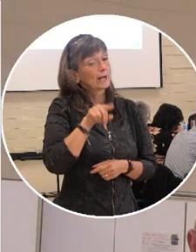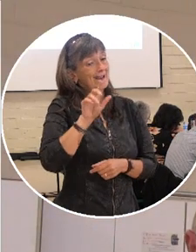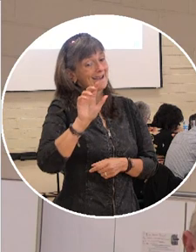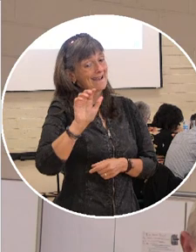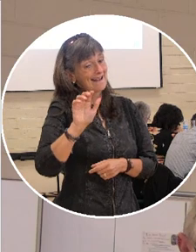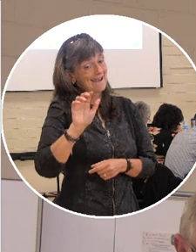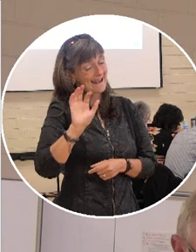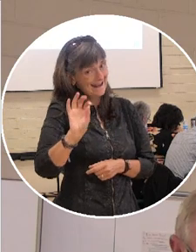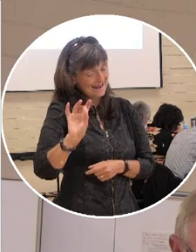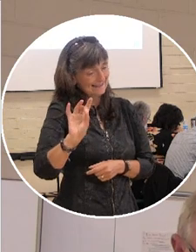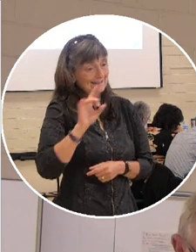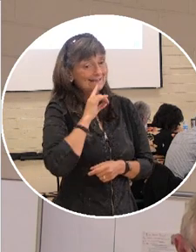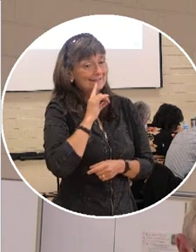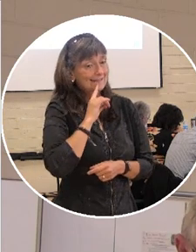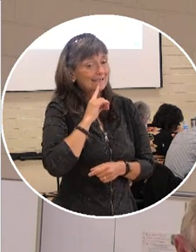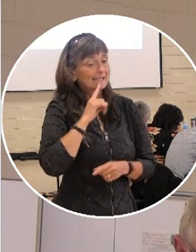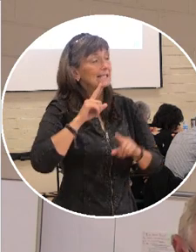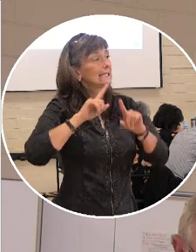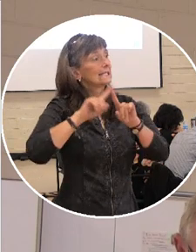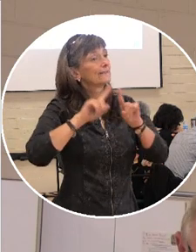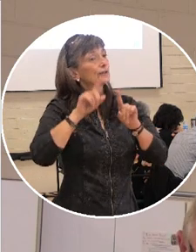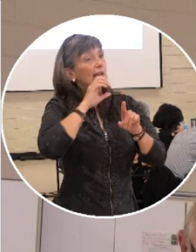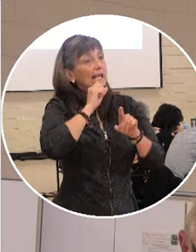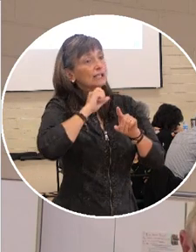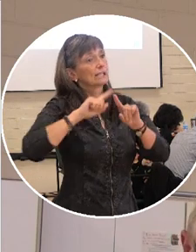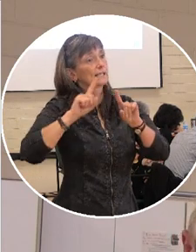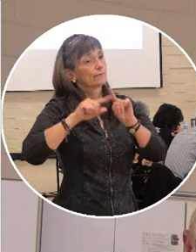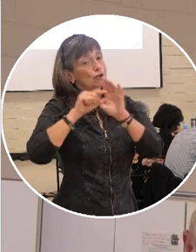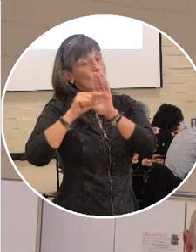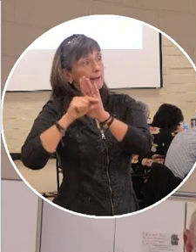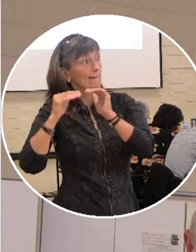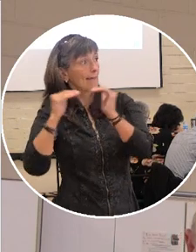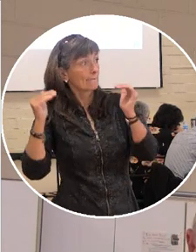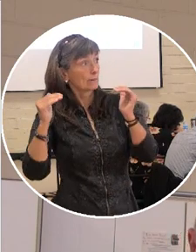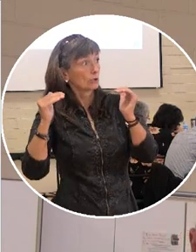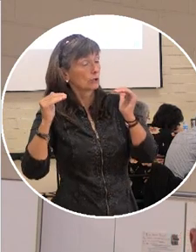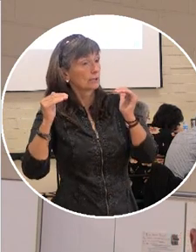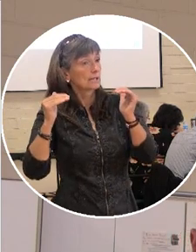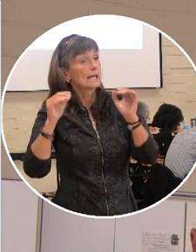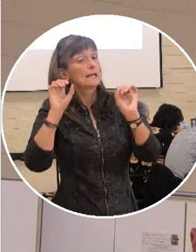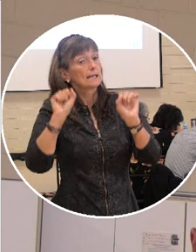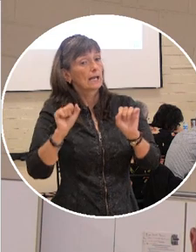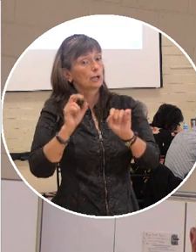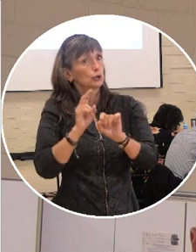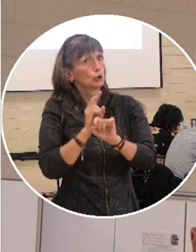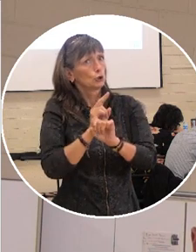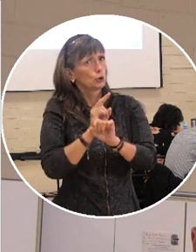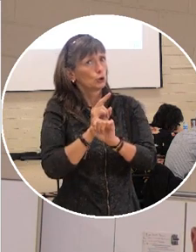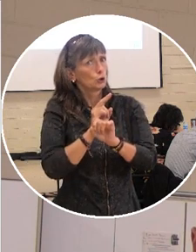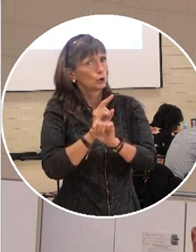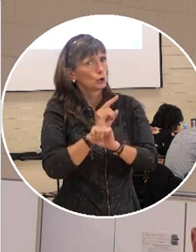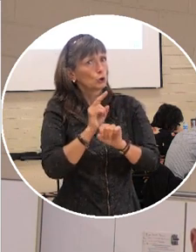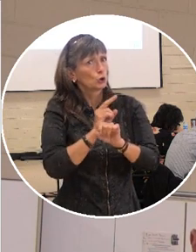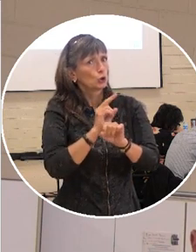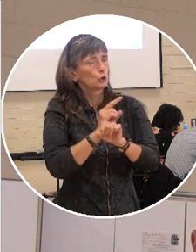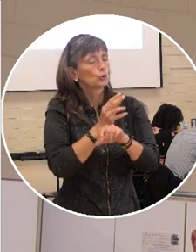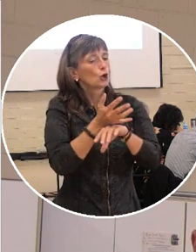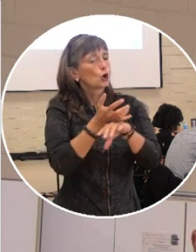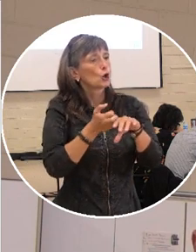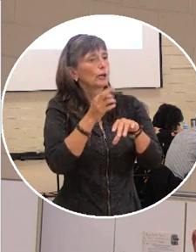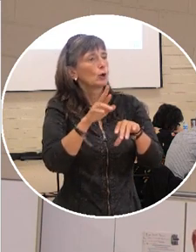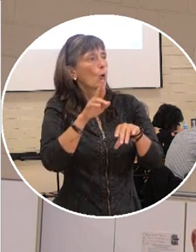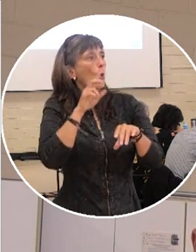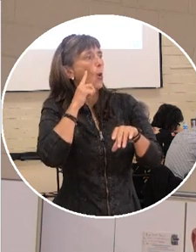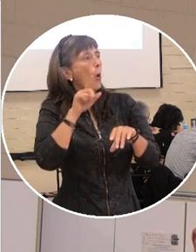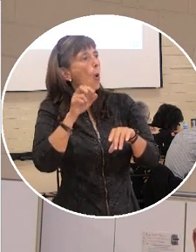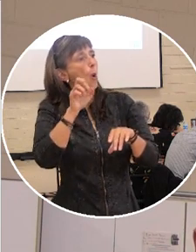says that multi-grading and multi-aging may be utilized in existing early to late French immersion